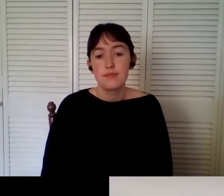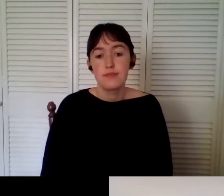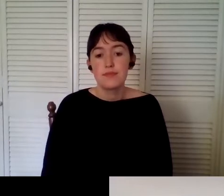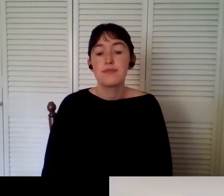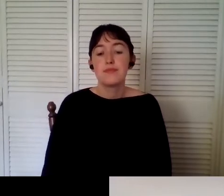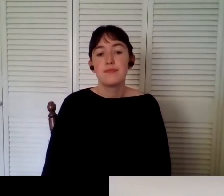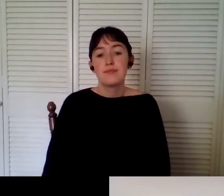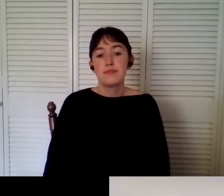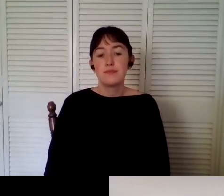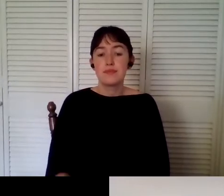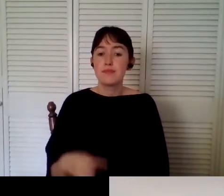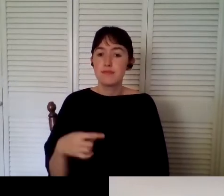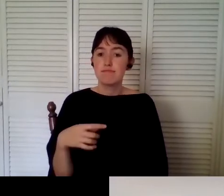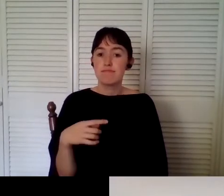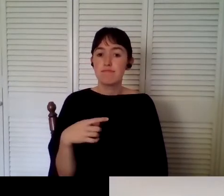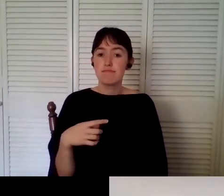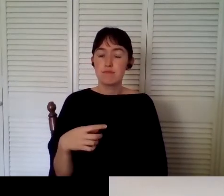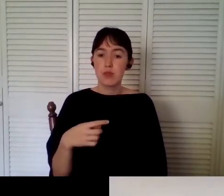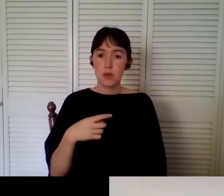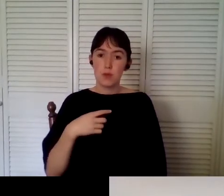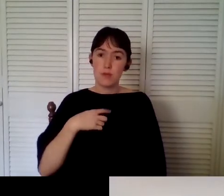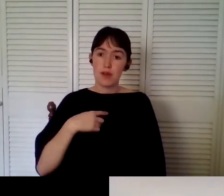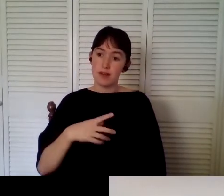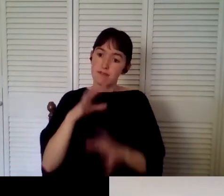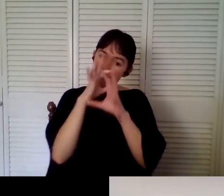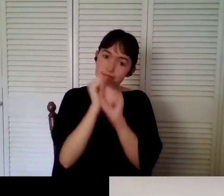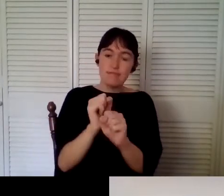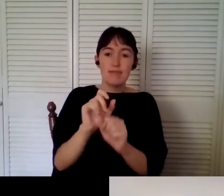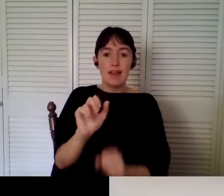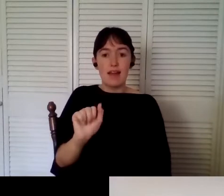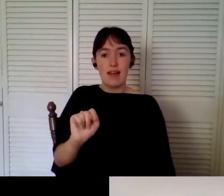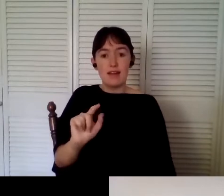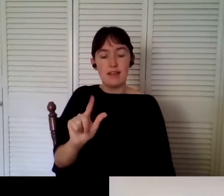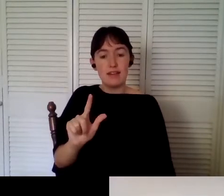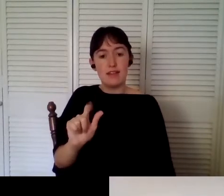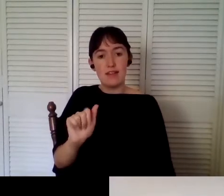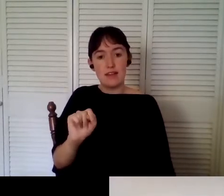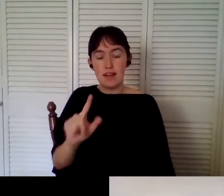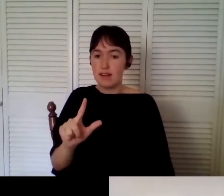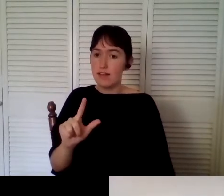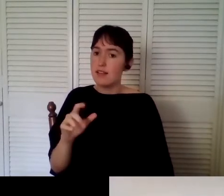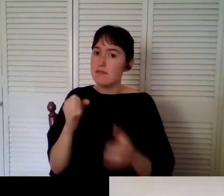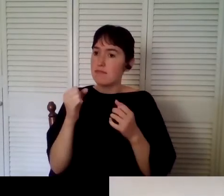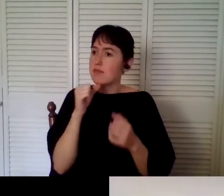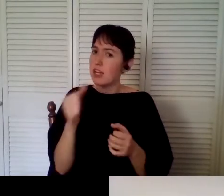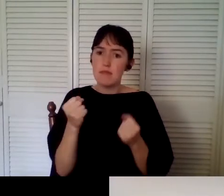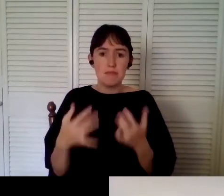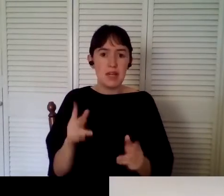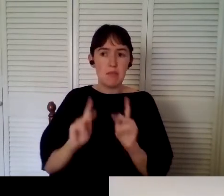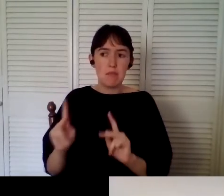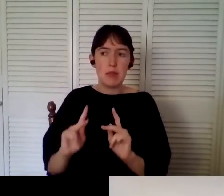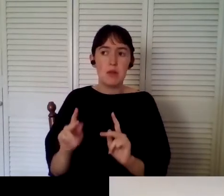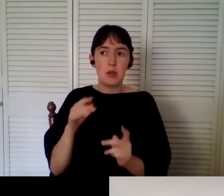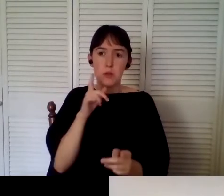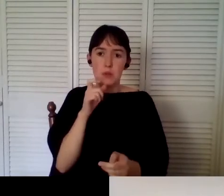jumped headfirst into the whole atlatl thing. There aren't that many people who make and study atlatls worldwide. Yeah. So I